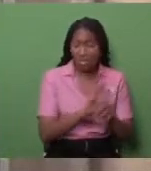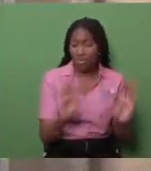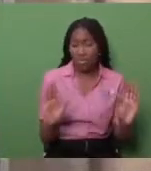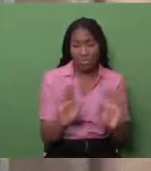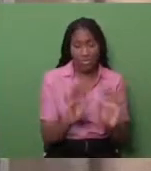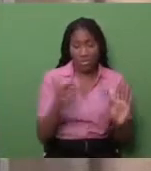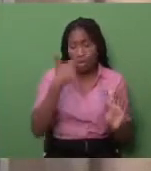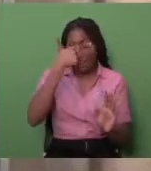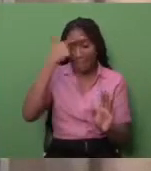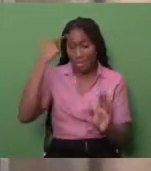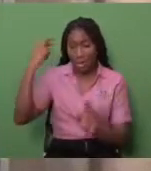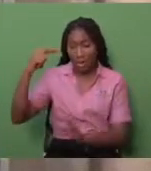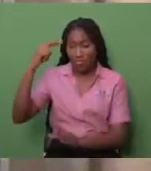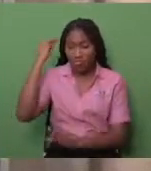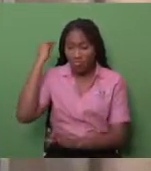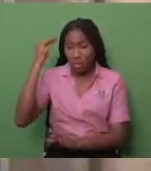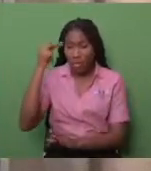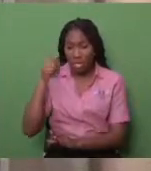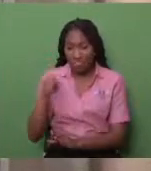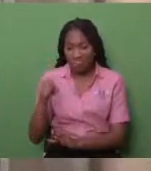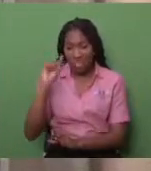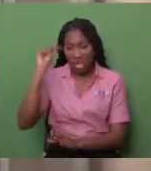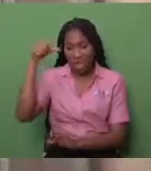by the Rowley-led government.